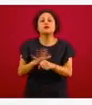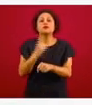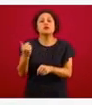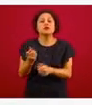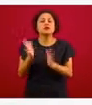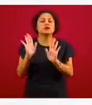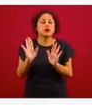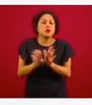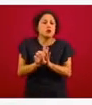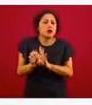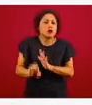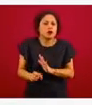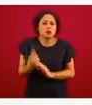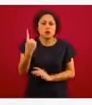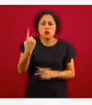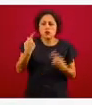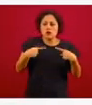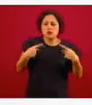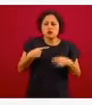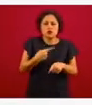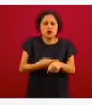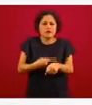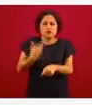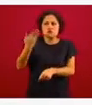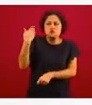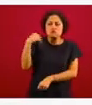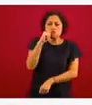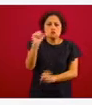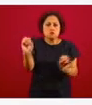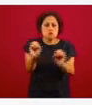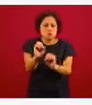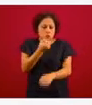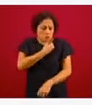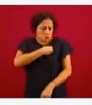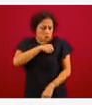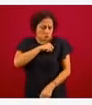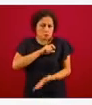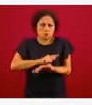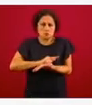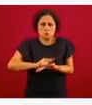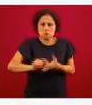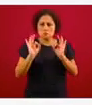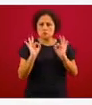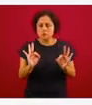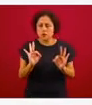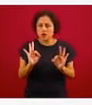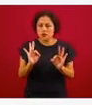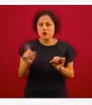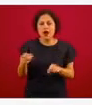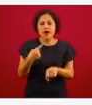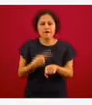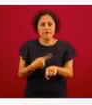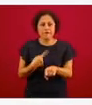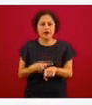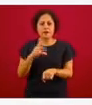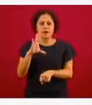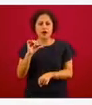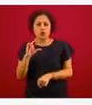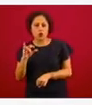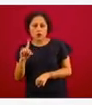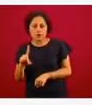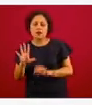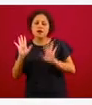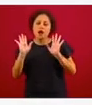cautious, because compared to someone that doesn't have any of these conditions, you are at a higher risk of